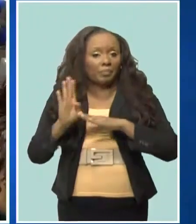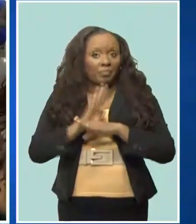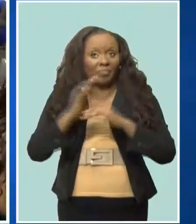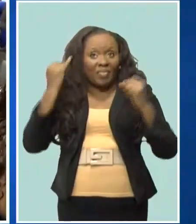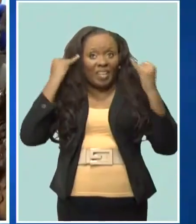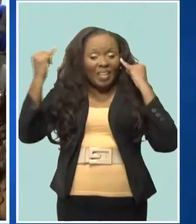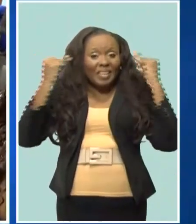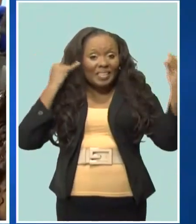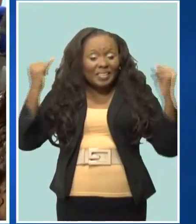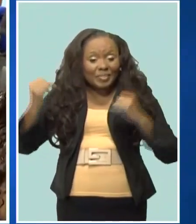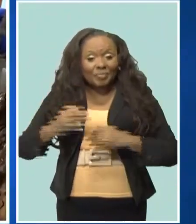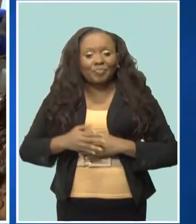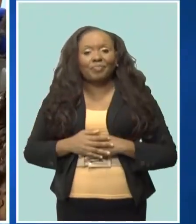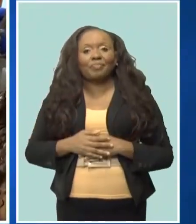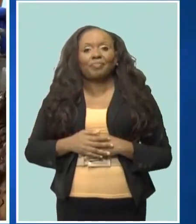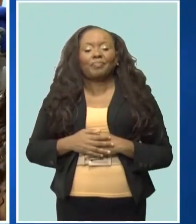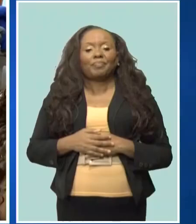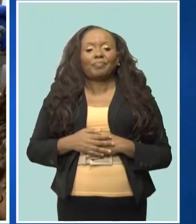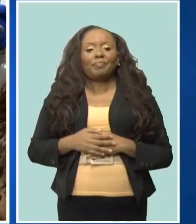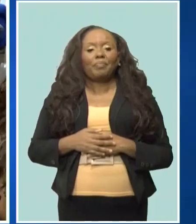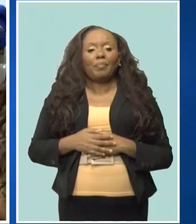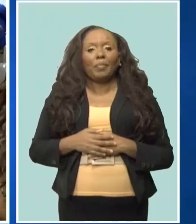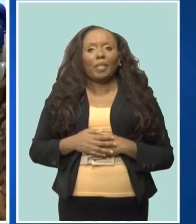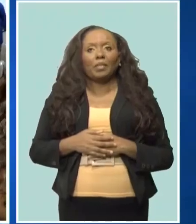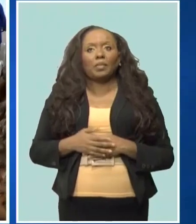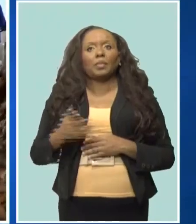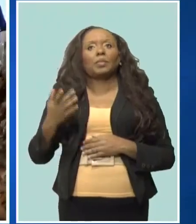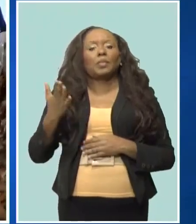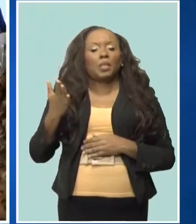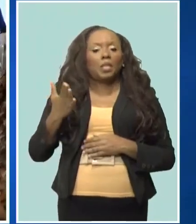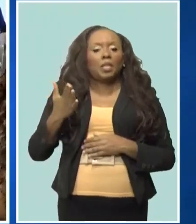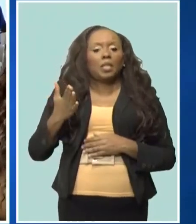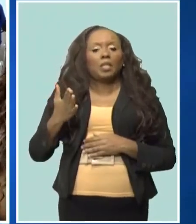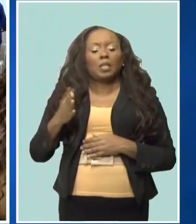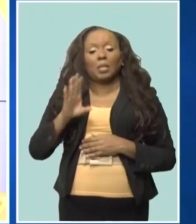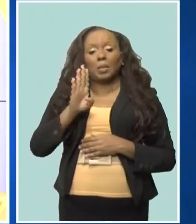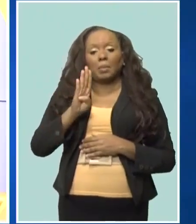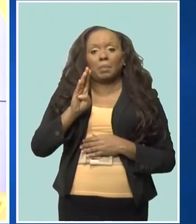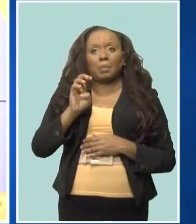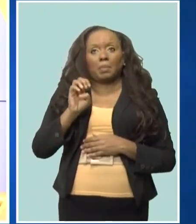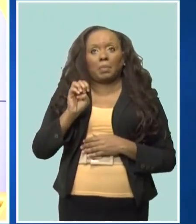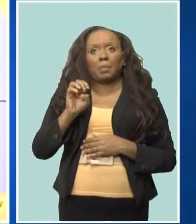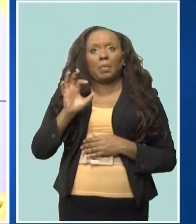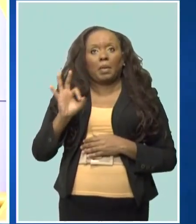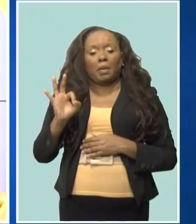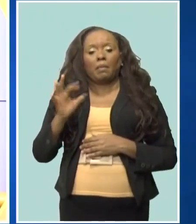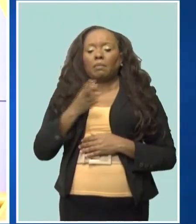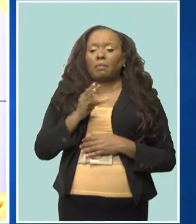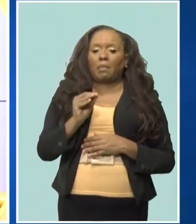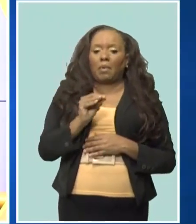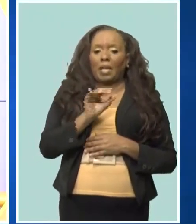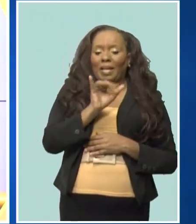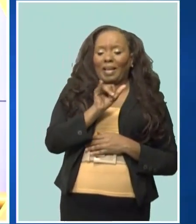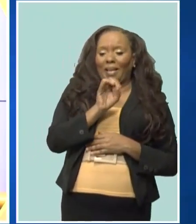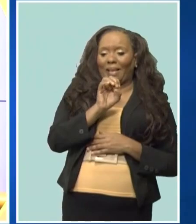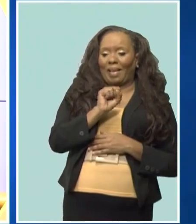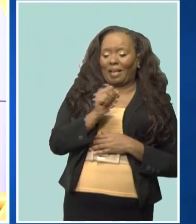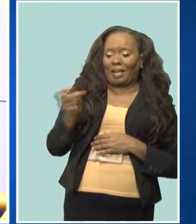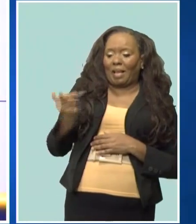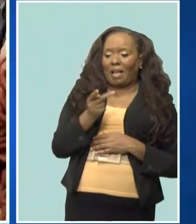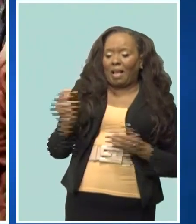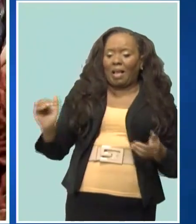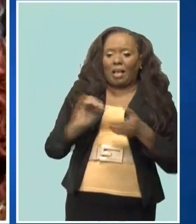Griffith acknowledged the sponsorship citation YES received from the foundation. He says training is good for the advancement